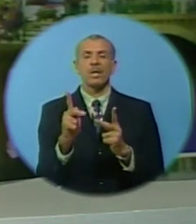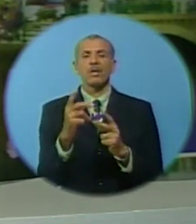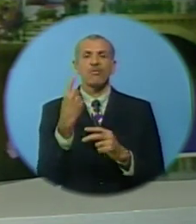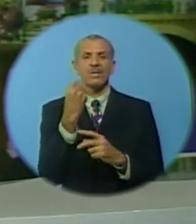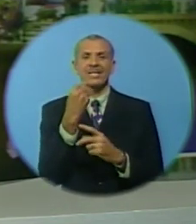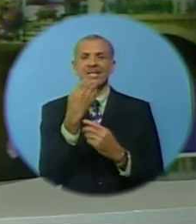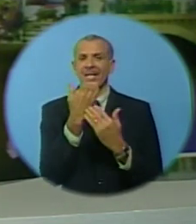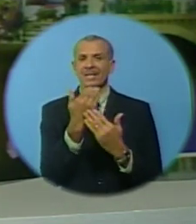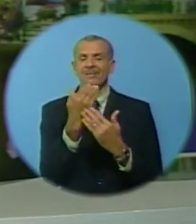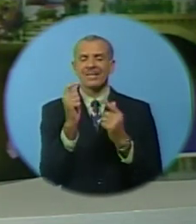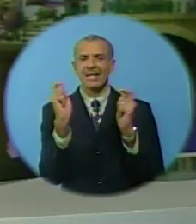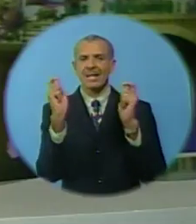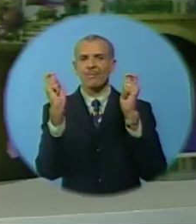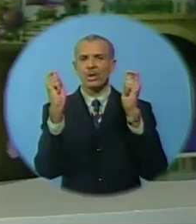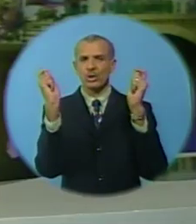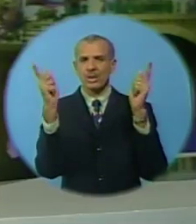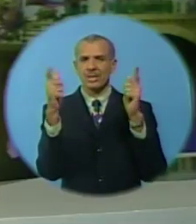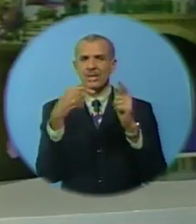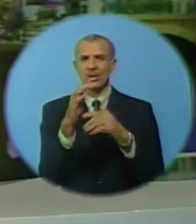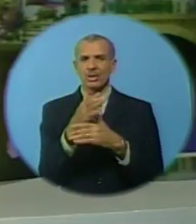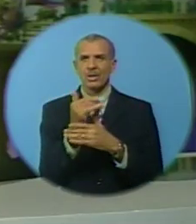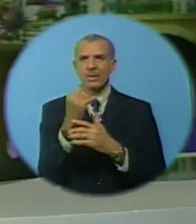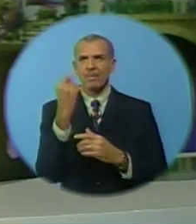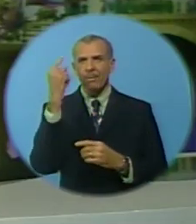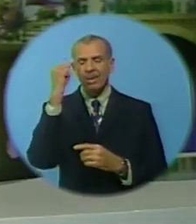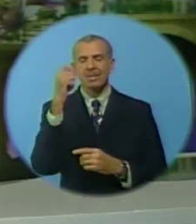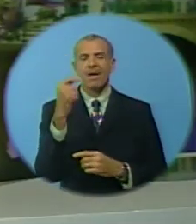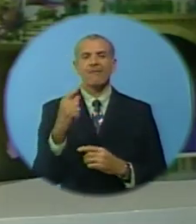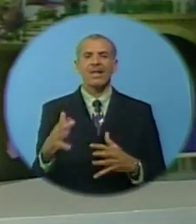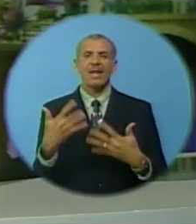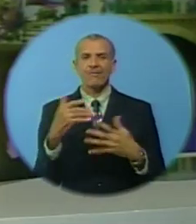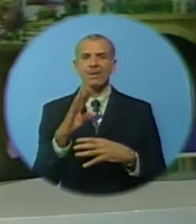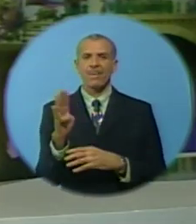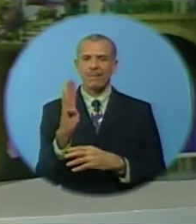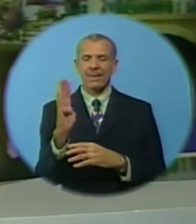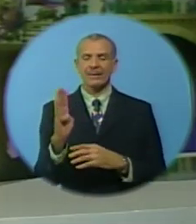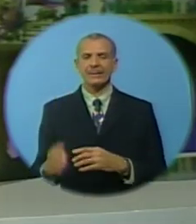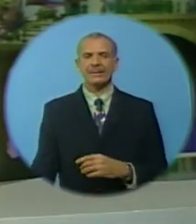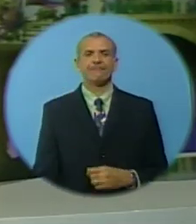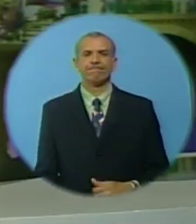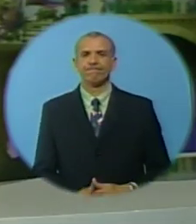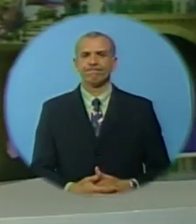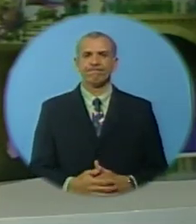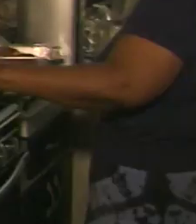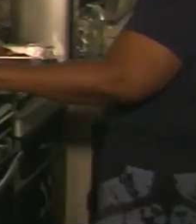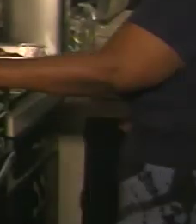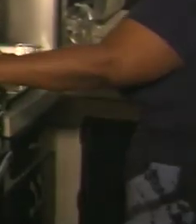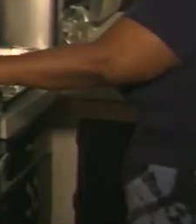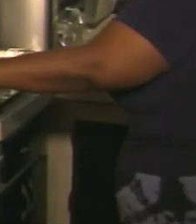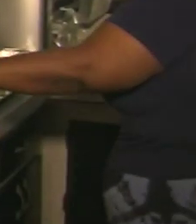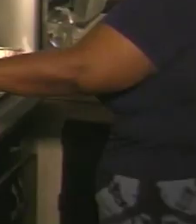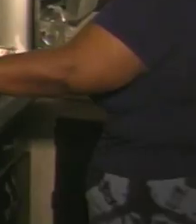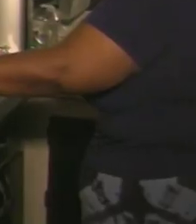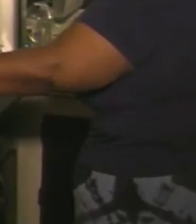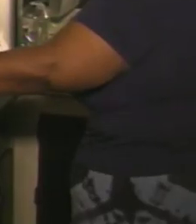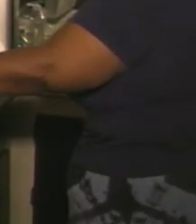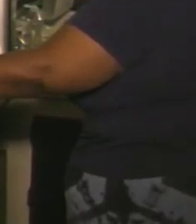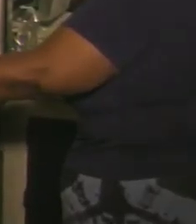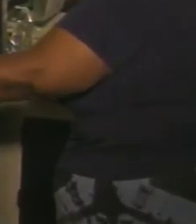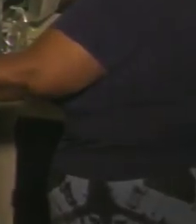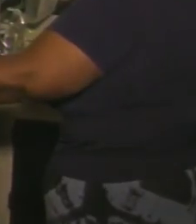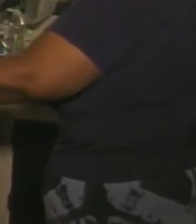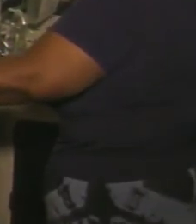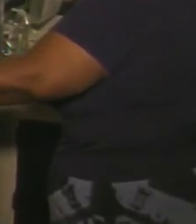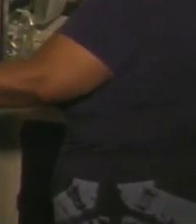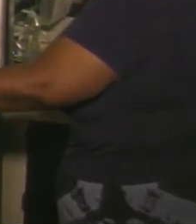recent Thanksgiving celebrations, they shared memories of life in Barbados. Joseph and Jean Wiltshire both